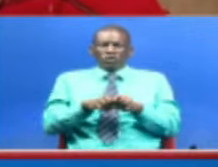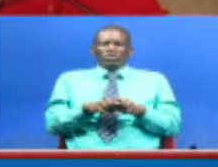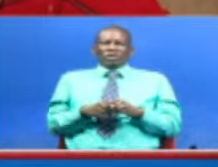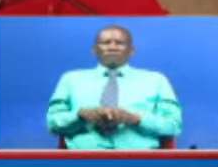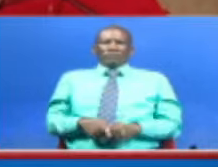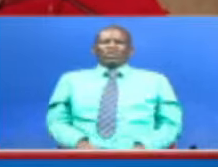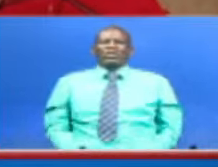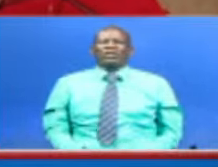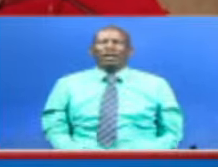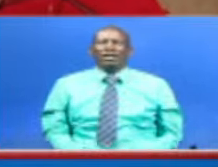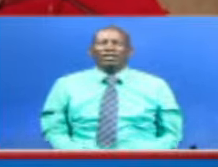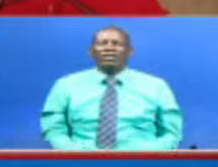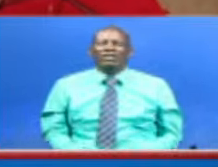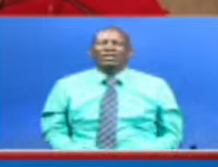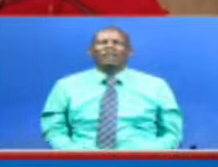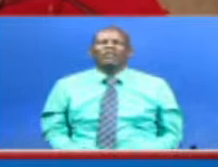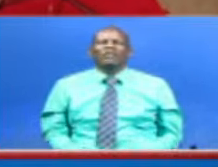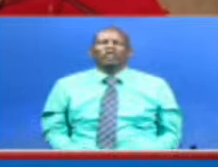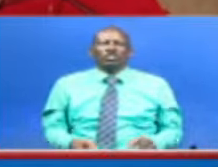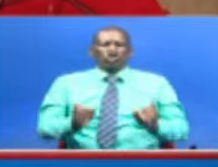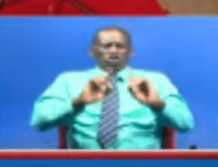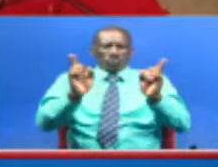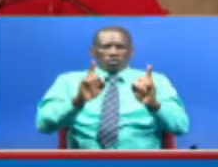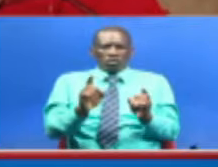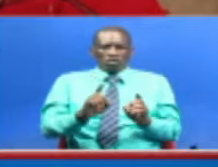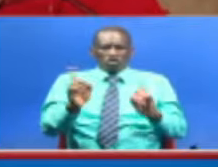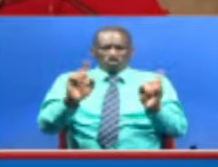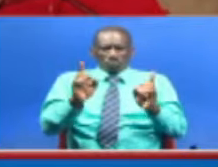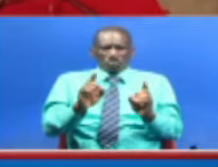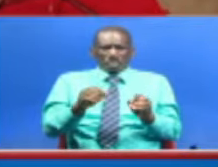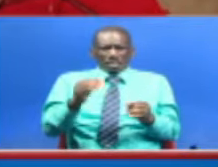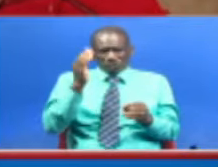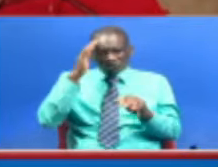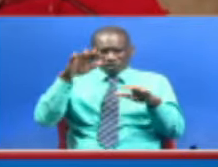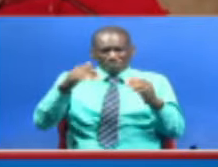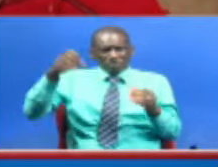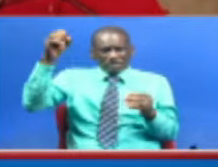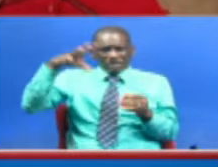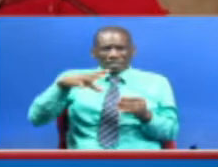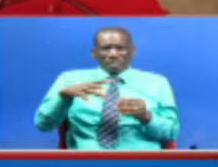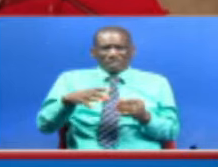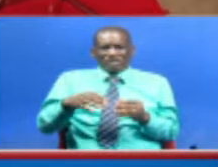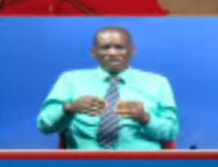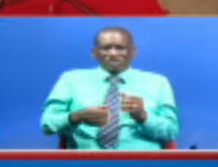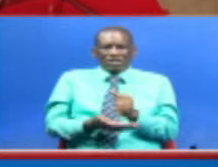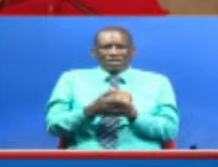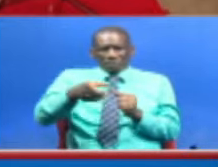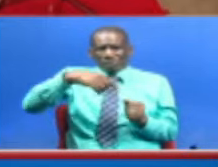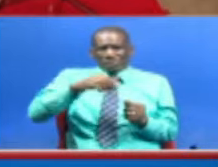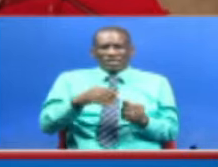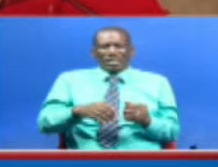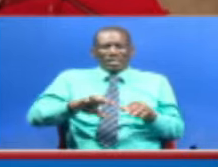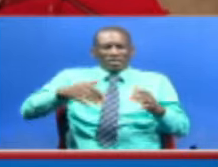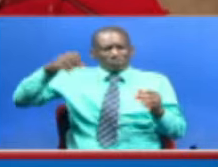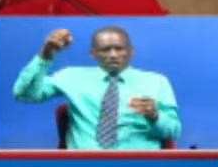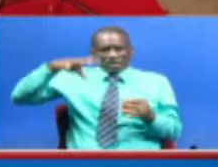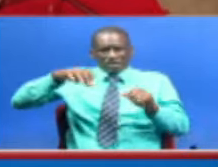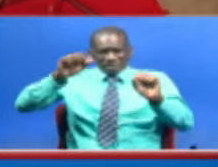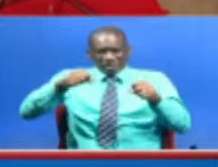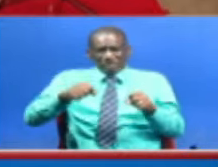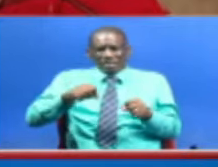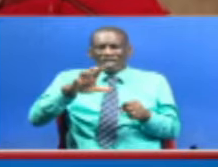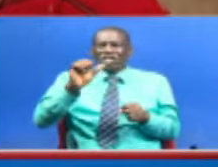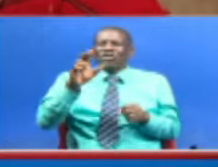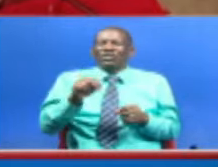just walk. Is it knowledge just, about, no, yeah, Leon, is it knowledge yeah, about yeah, energy? Yeah, it will help us very much. Is it about much. Energy? Correct. Leon, just come